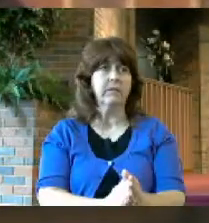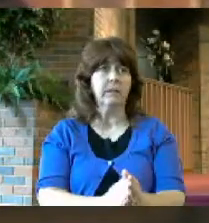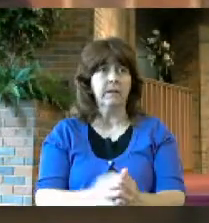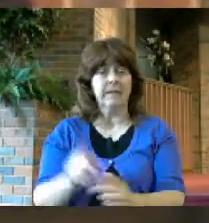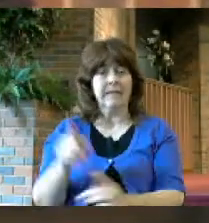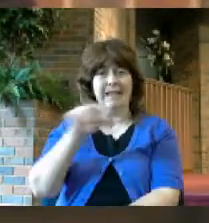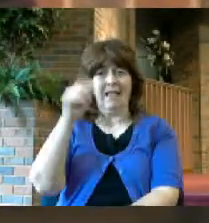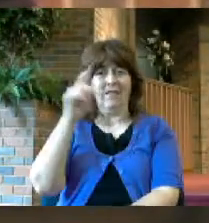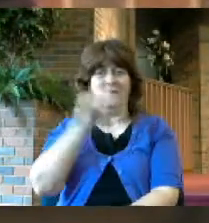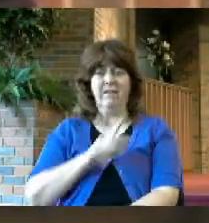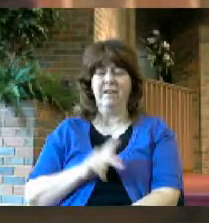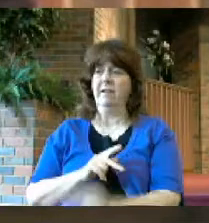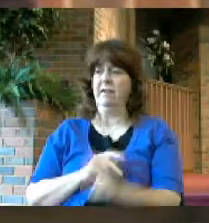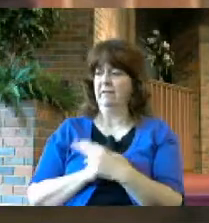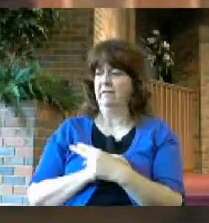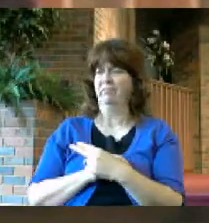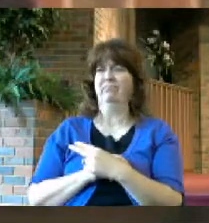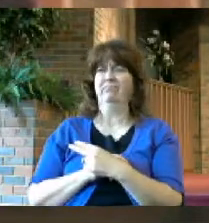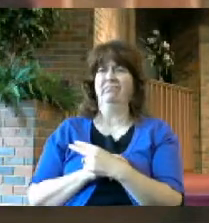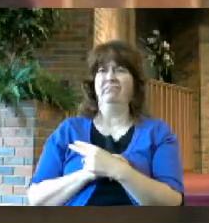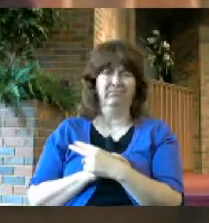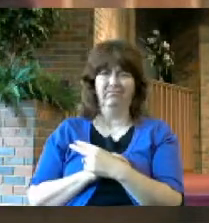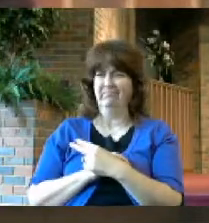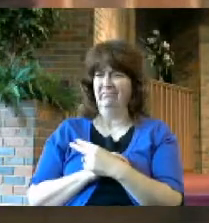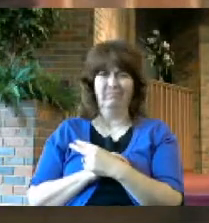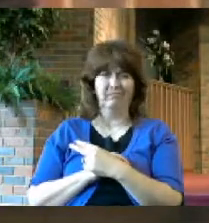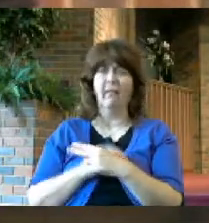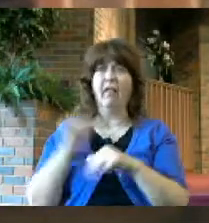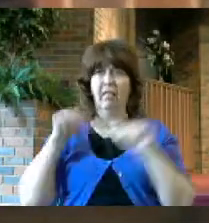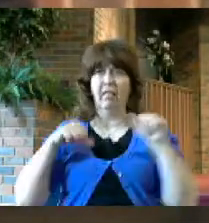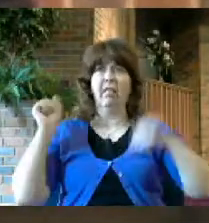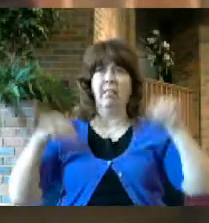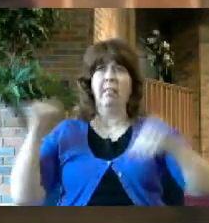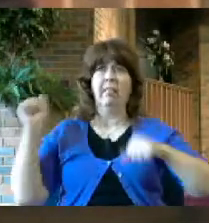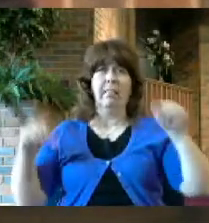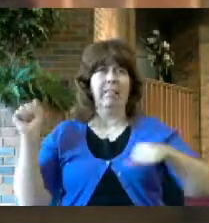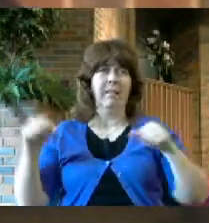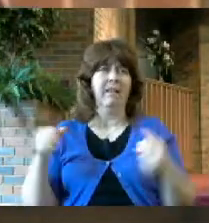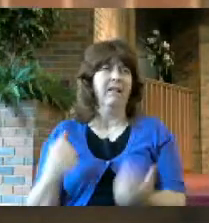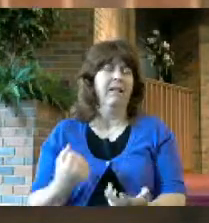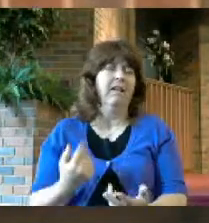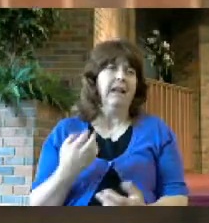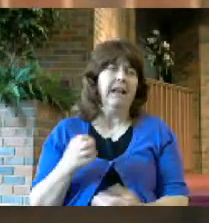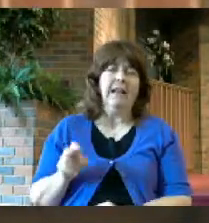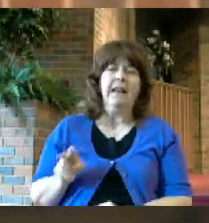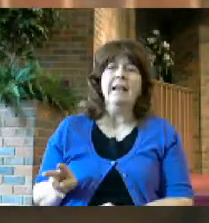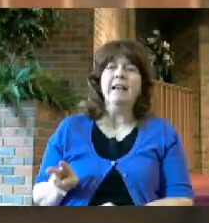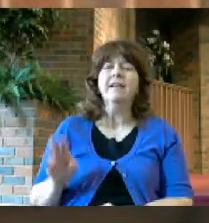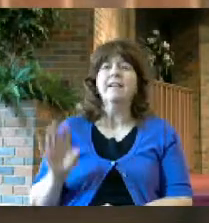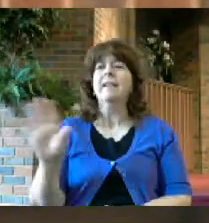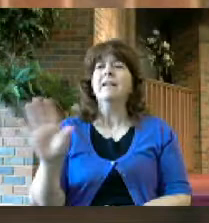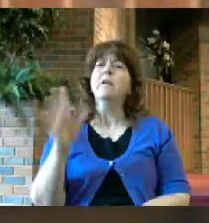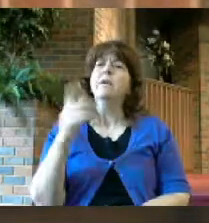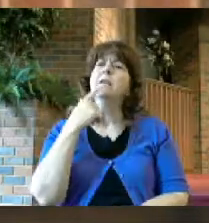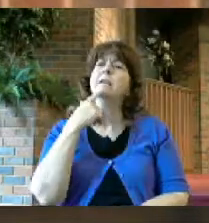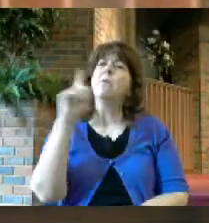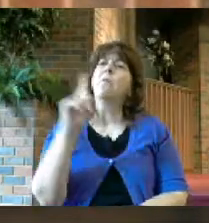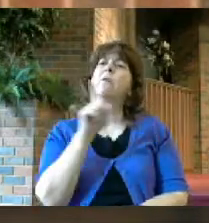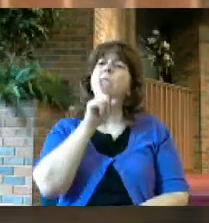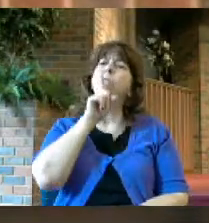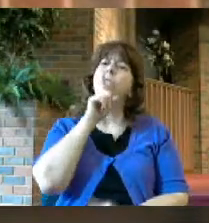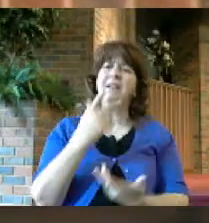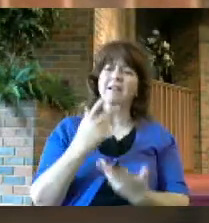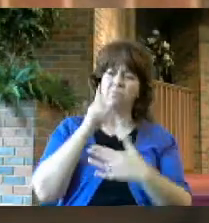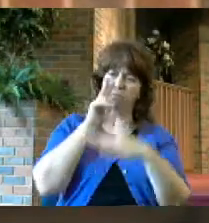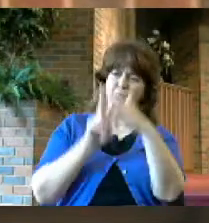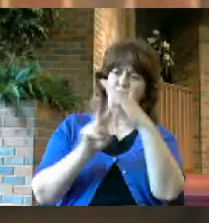them. This man's a king. He's been around. He says, "Don't you have any other prophets?" You can